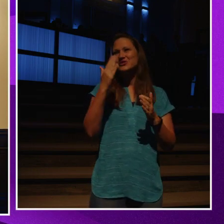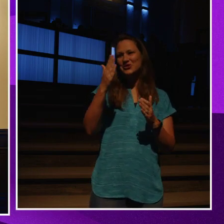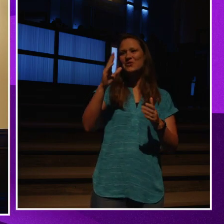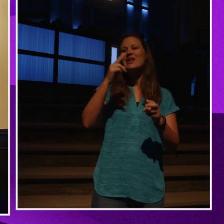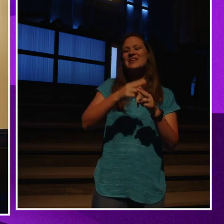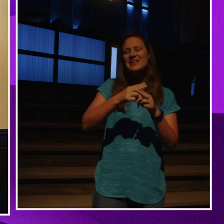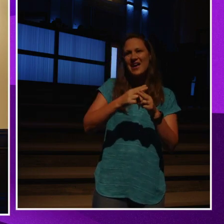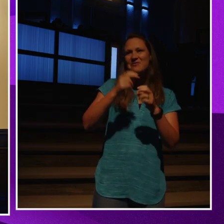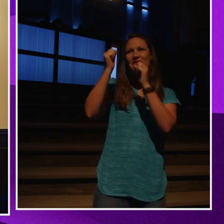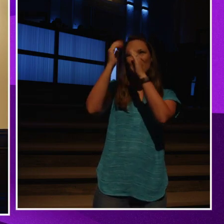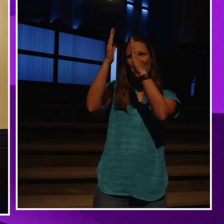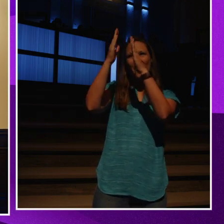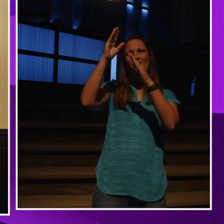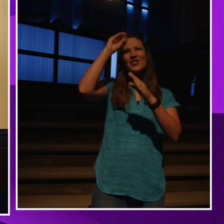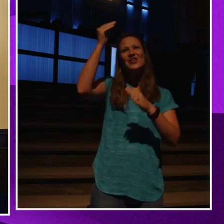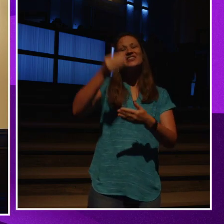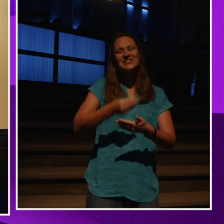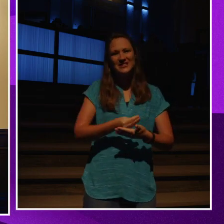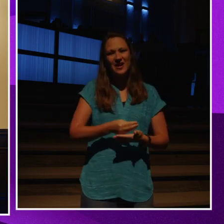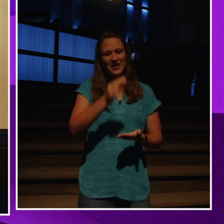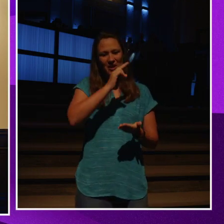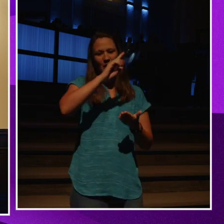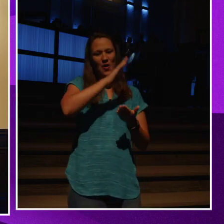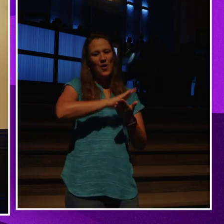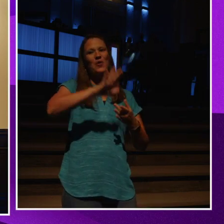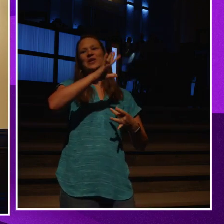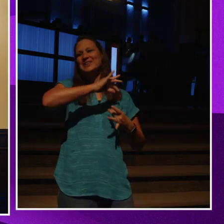Father, and of the Son, and of the Holy Spirit.